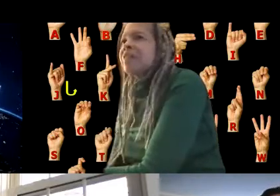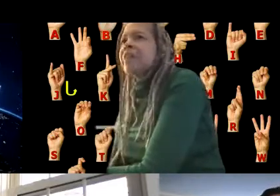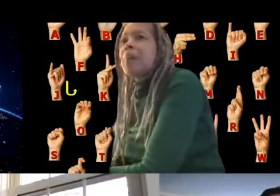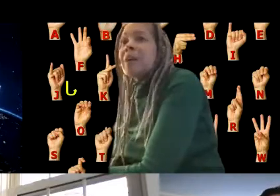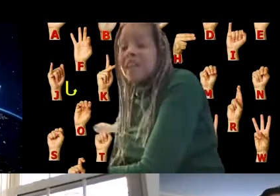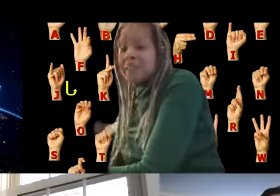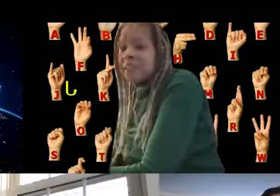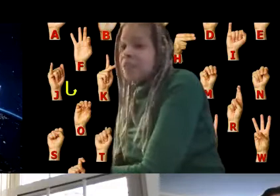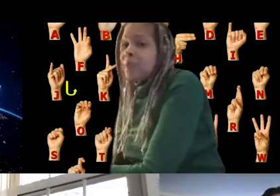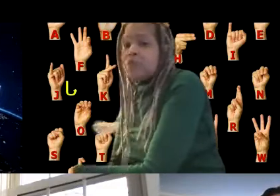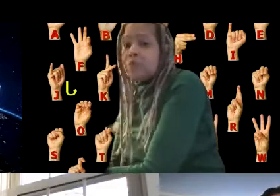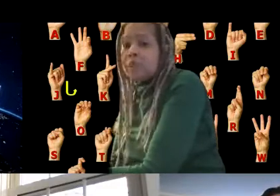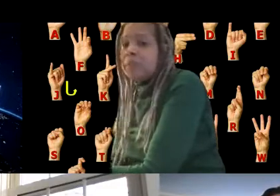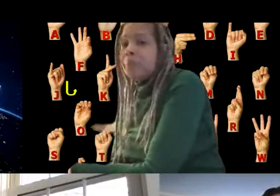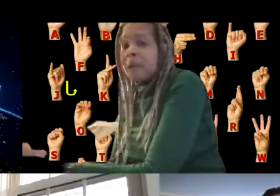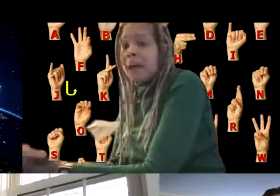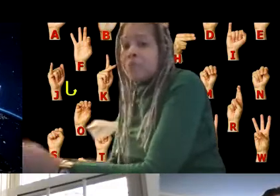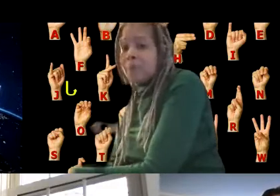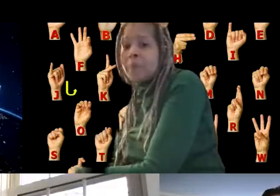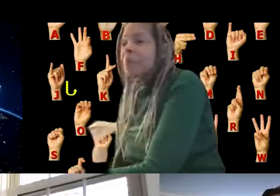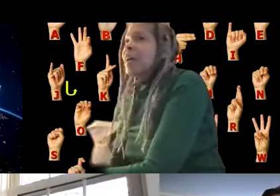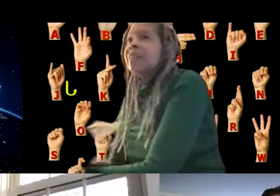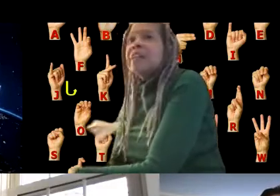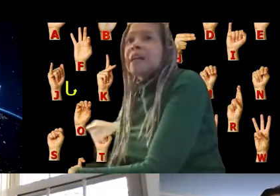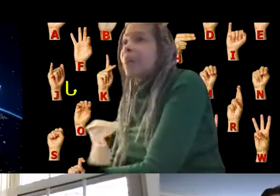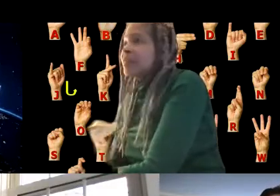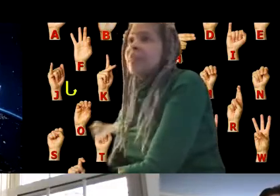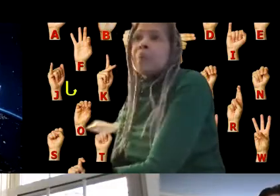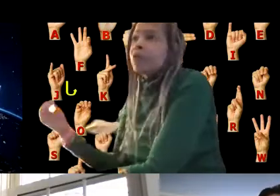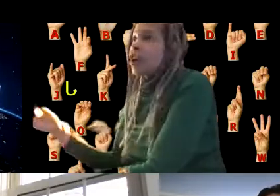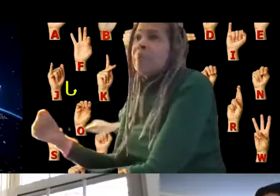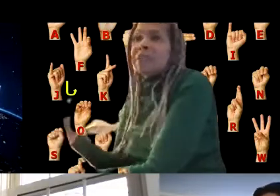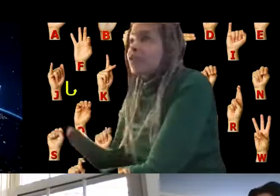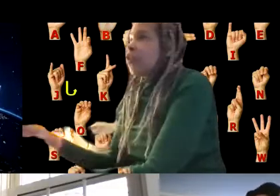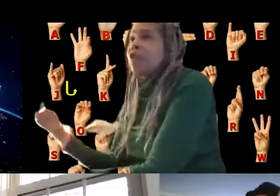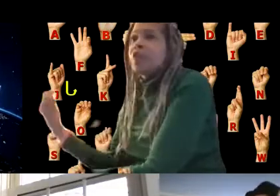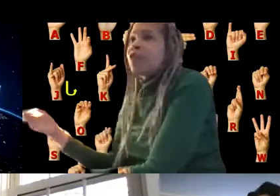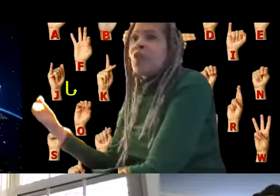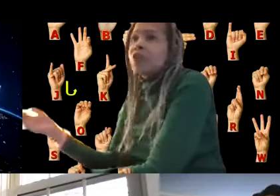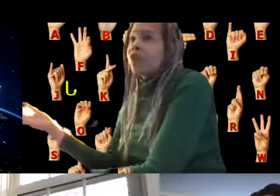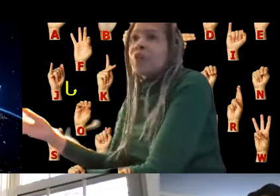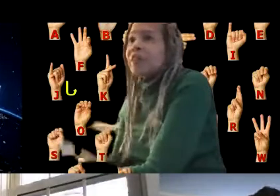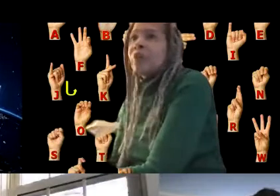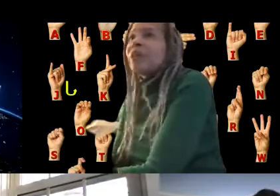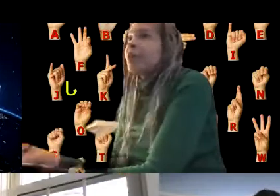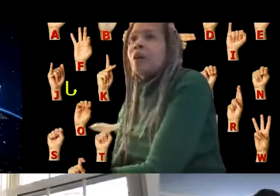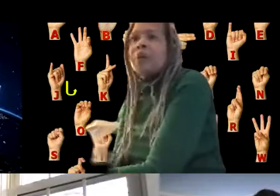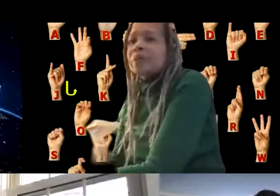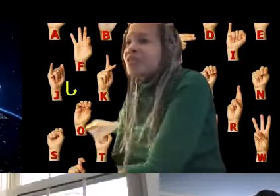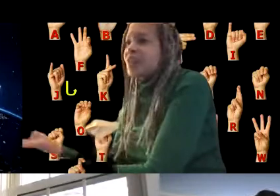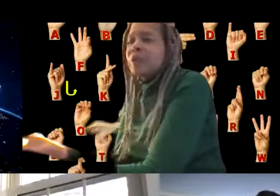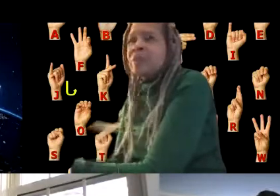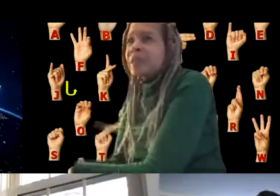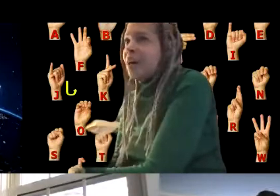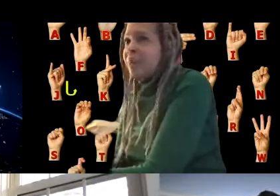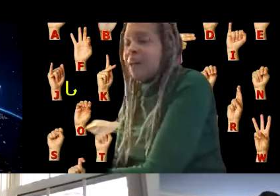it doesn't help us. And I'm speaking strictly to Black women. It doesn't help us to hear people talk about this over and over and over and over and over again. We know it. We